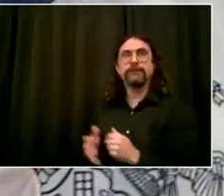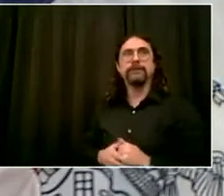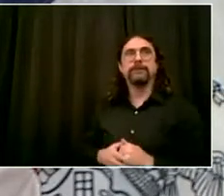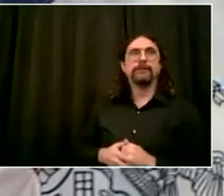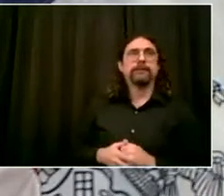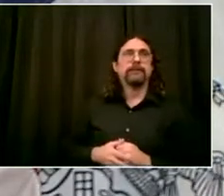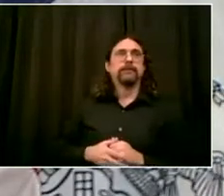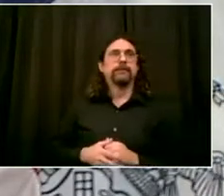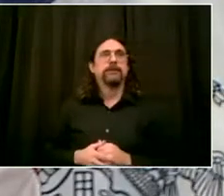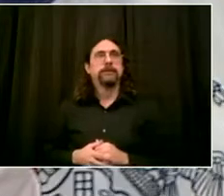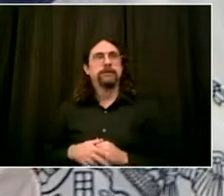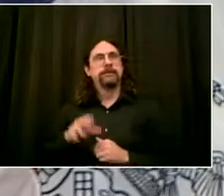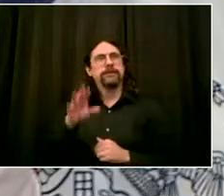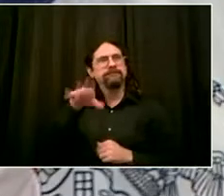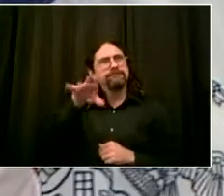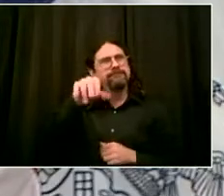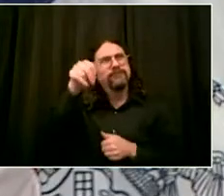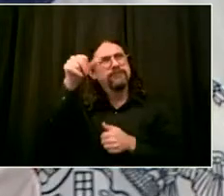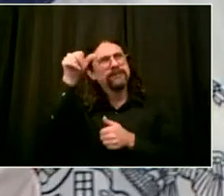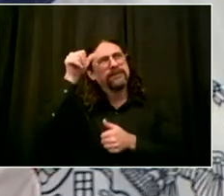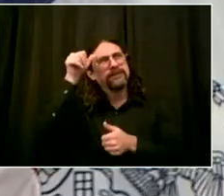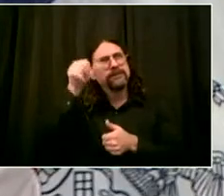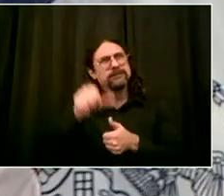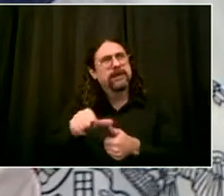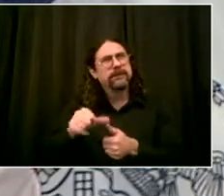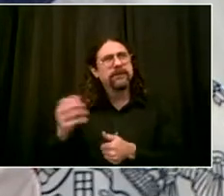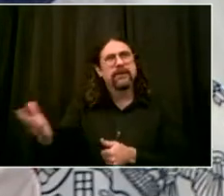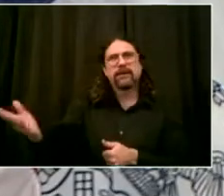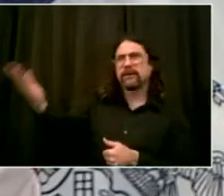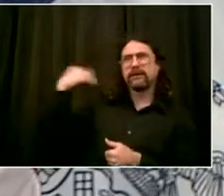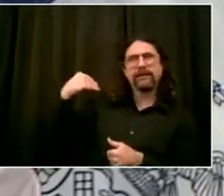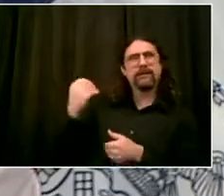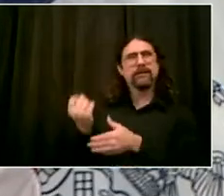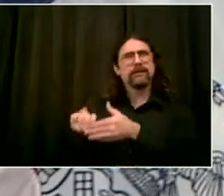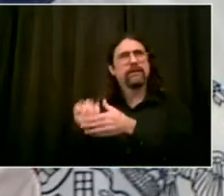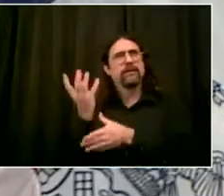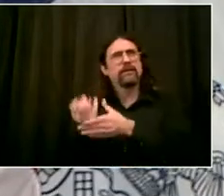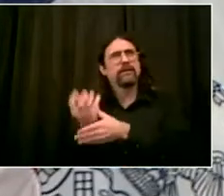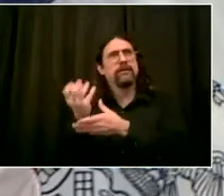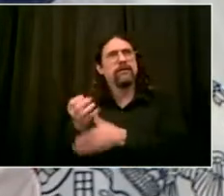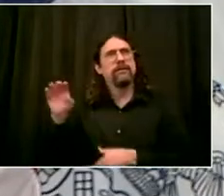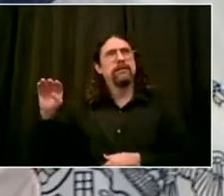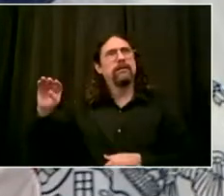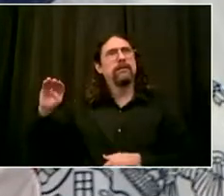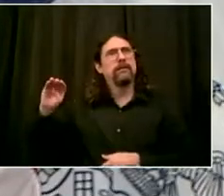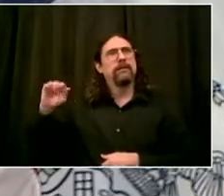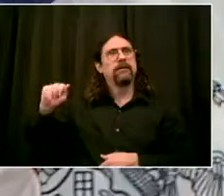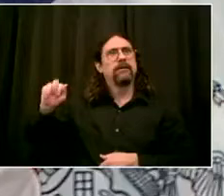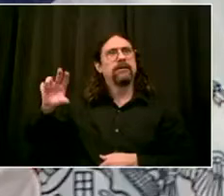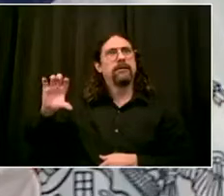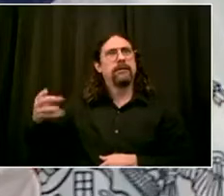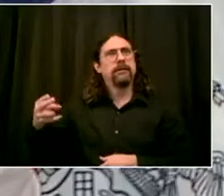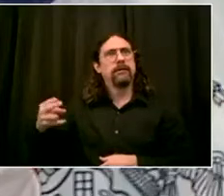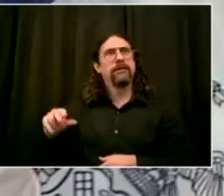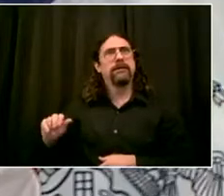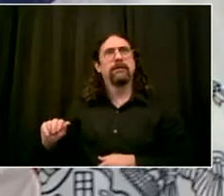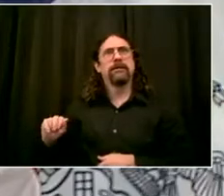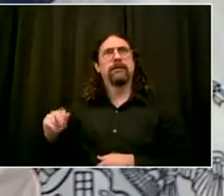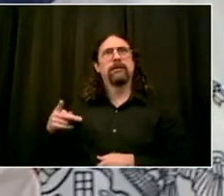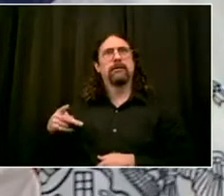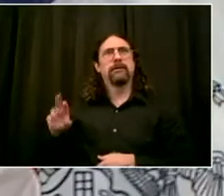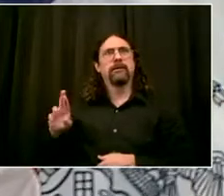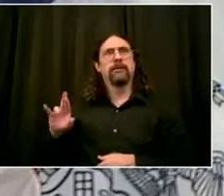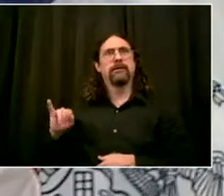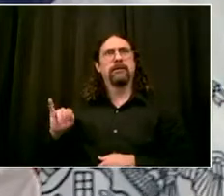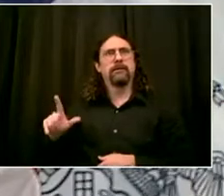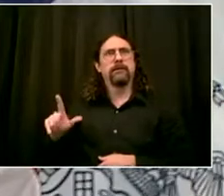this but I don't know you have any plans to increase the funding there or make any changes well thank you for the question Katie it's a sad sad but real